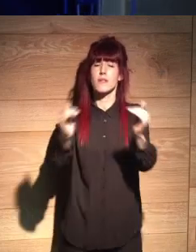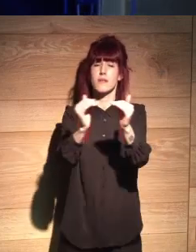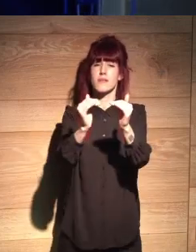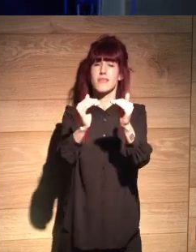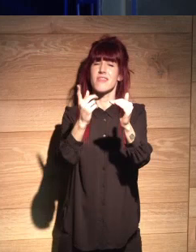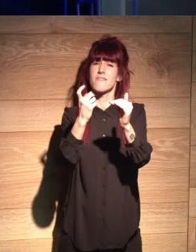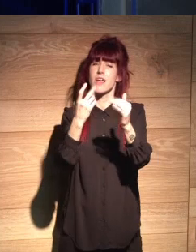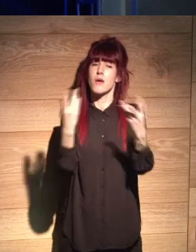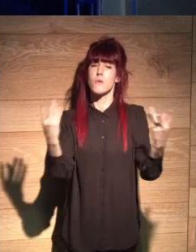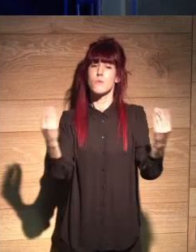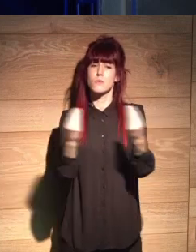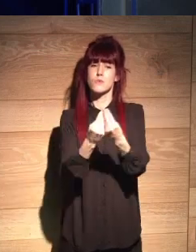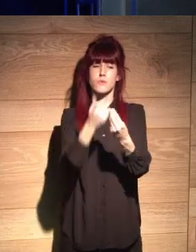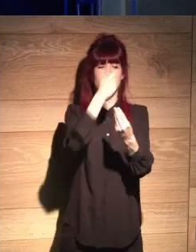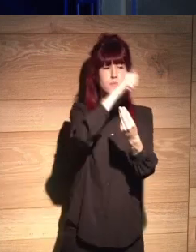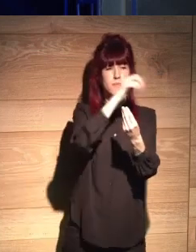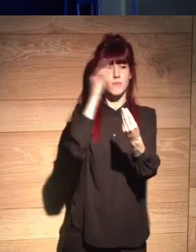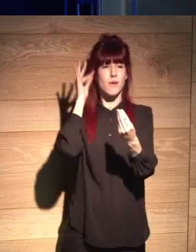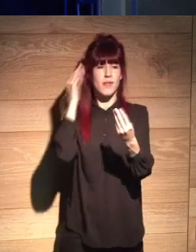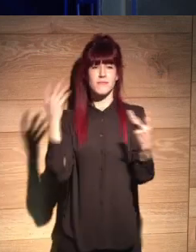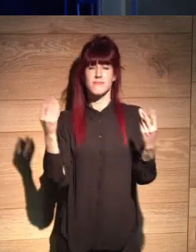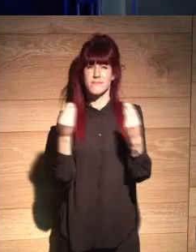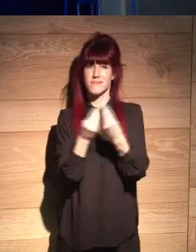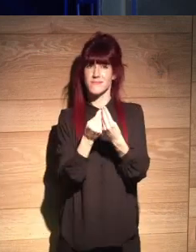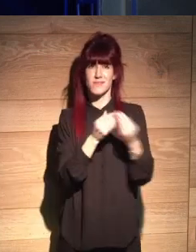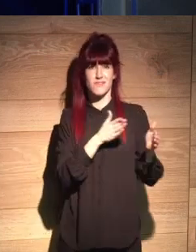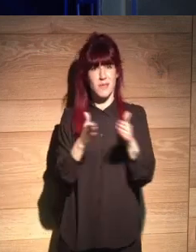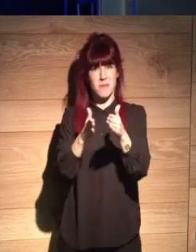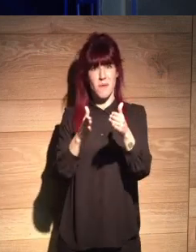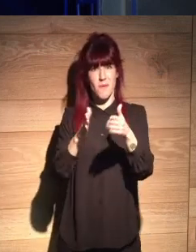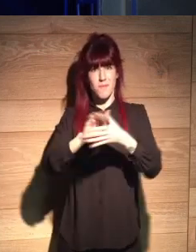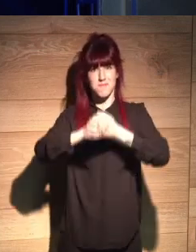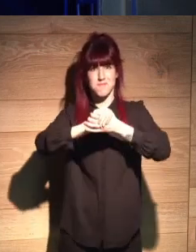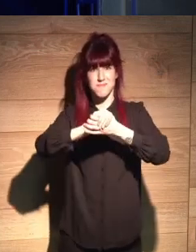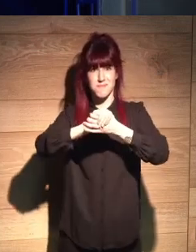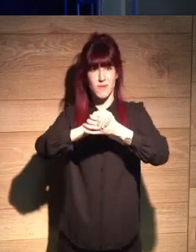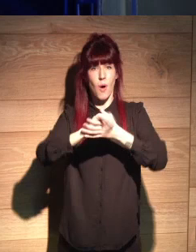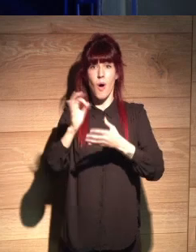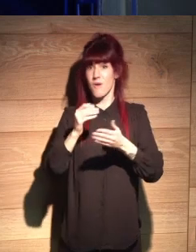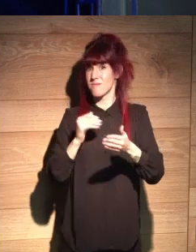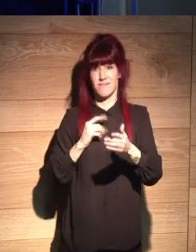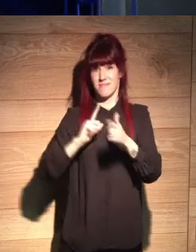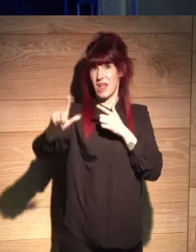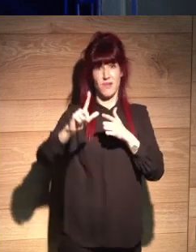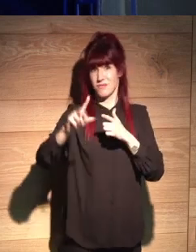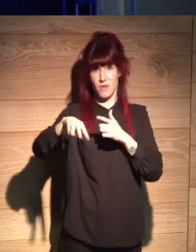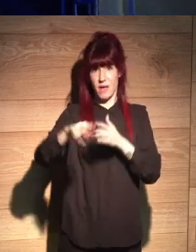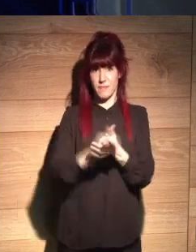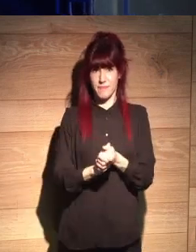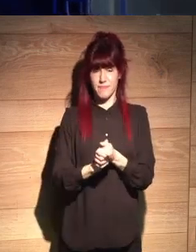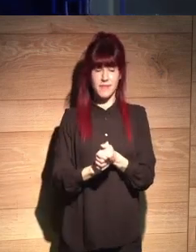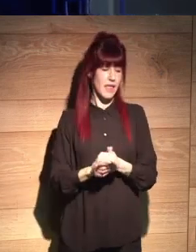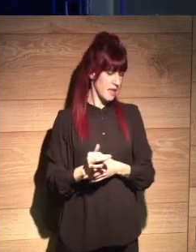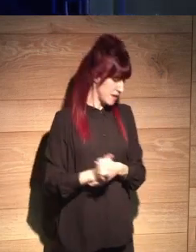way to equality, we have to be together, men and women. It's a path that we walk together hand in hand, or otherwise we don't reach